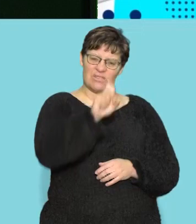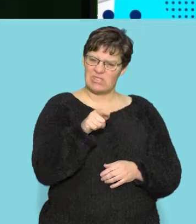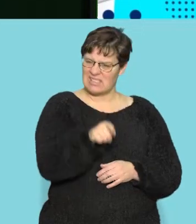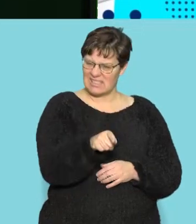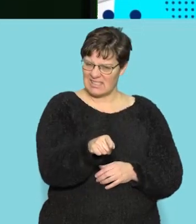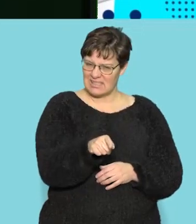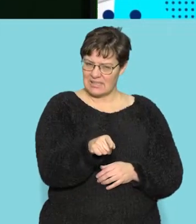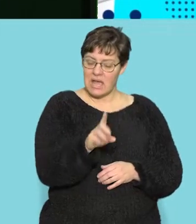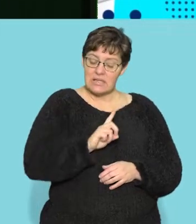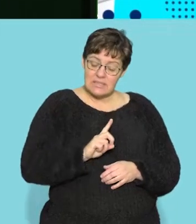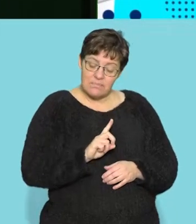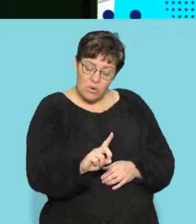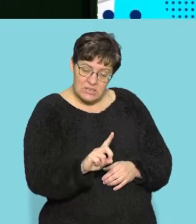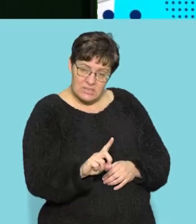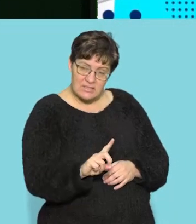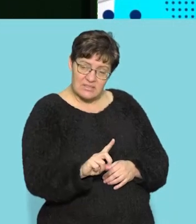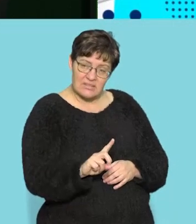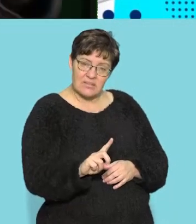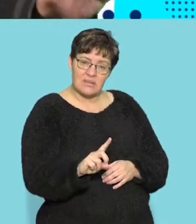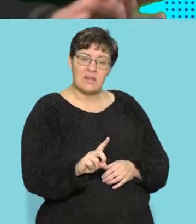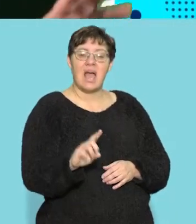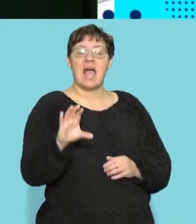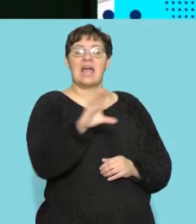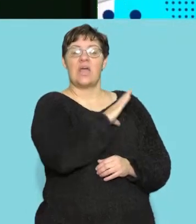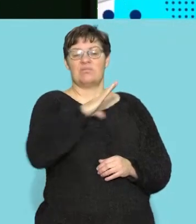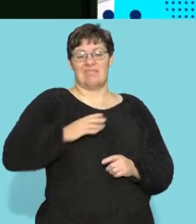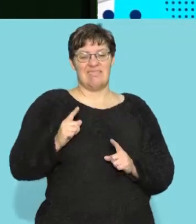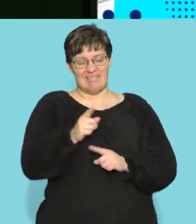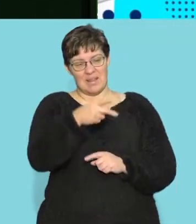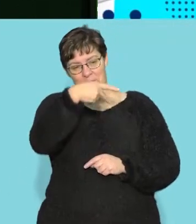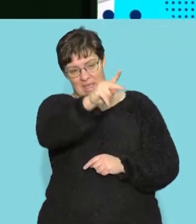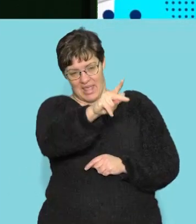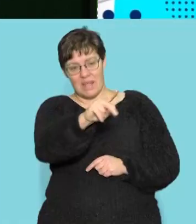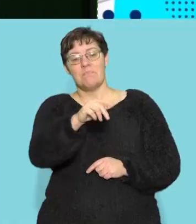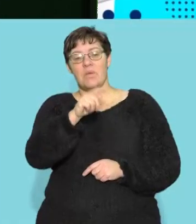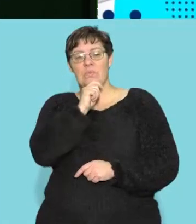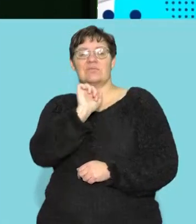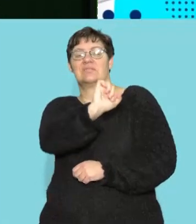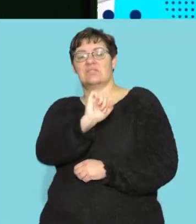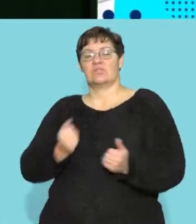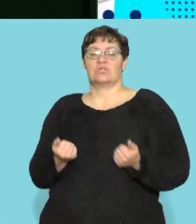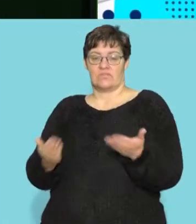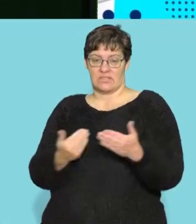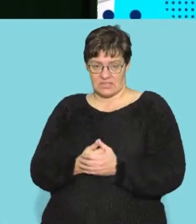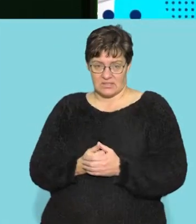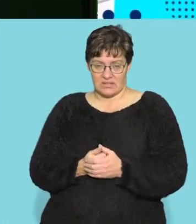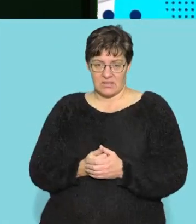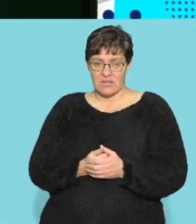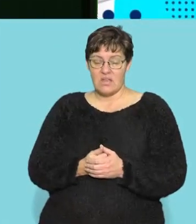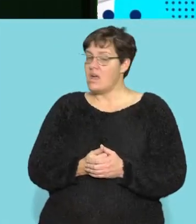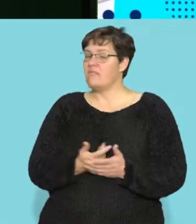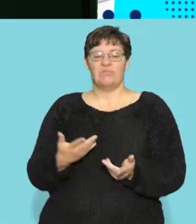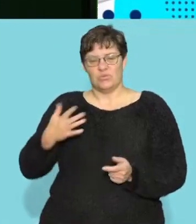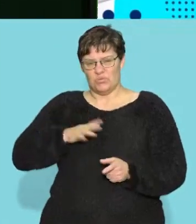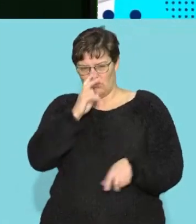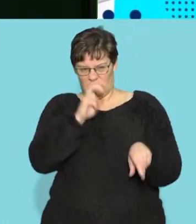electricity is the deposit that you've paid the local council for using their services. The moment you stop using